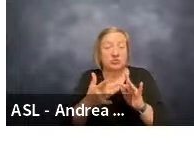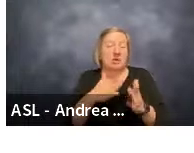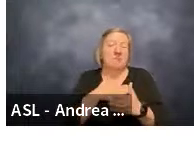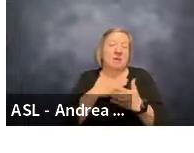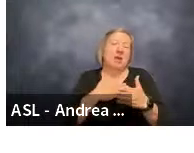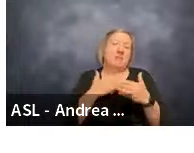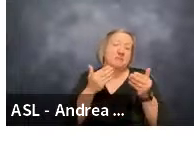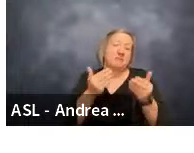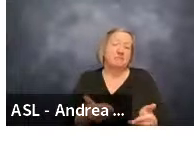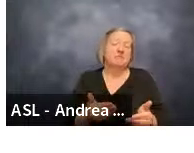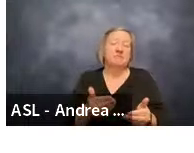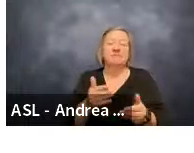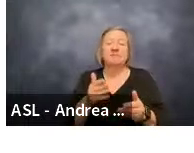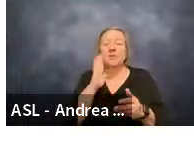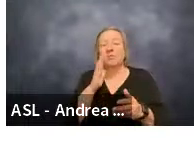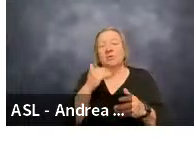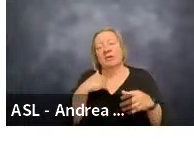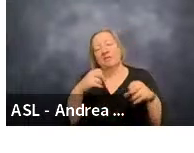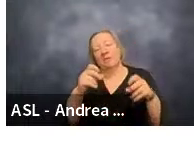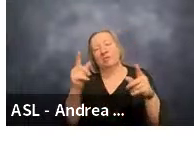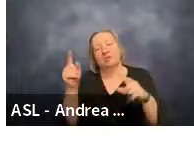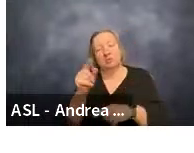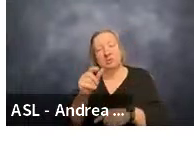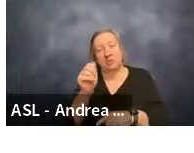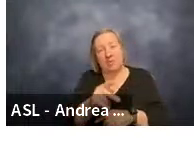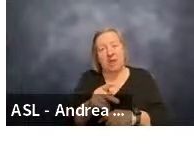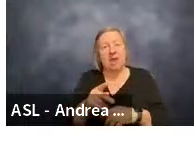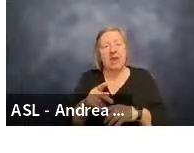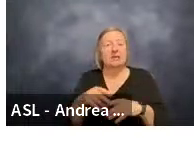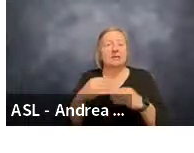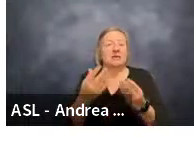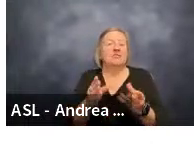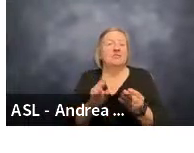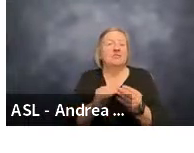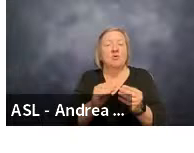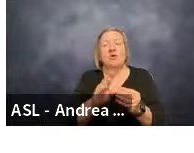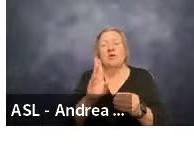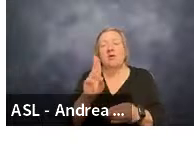that, or perhaps have an opportunity to come back and provide you some updates.